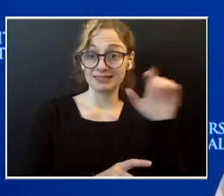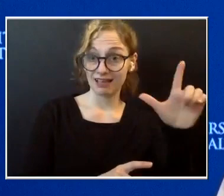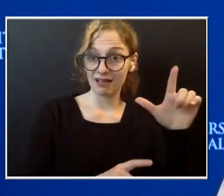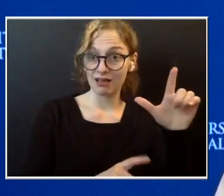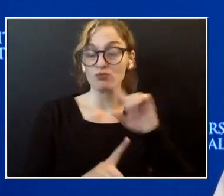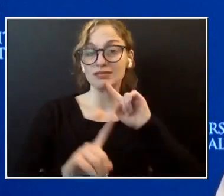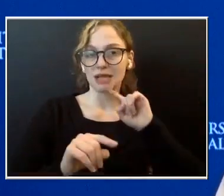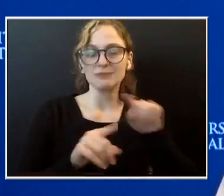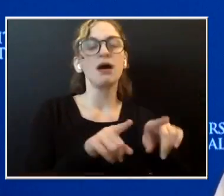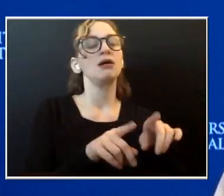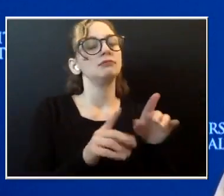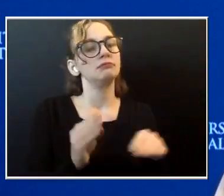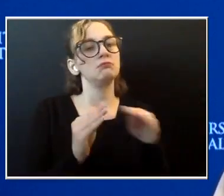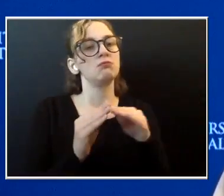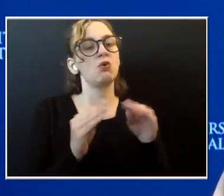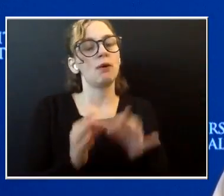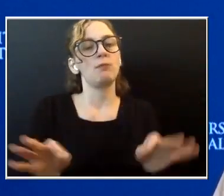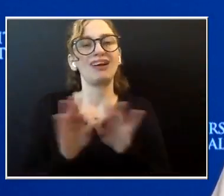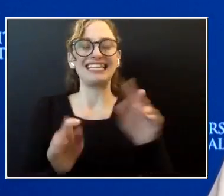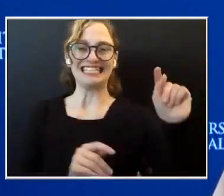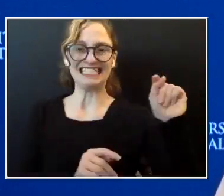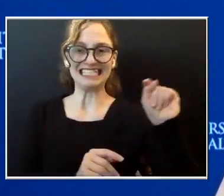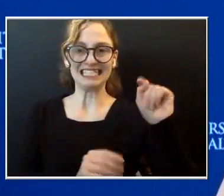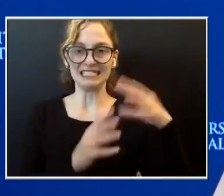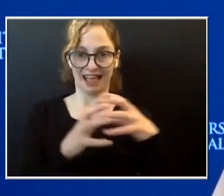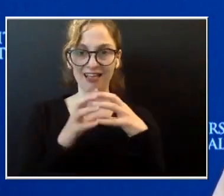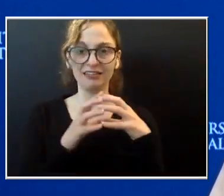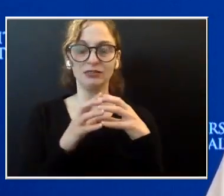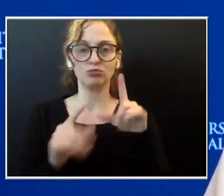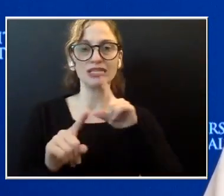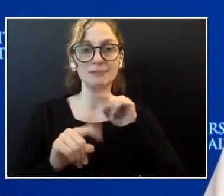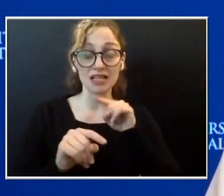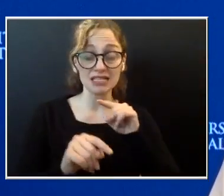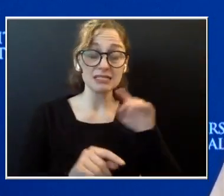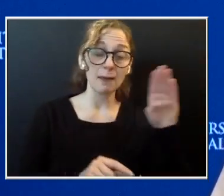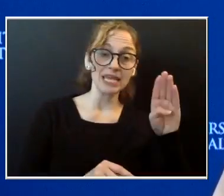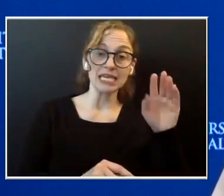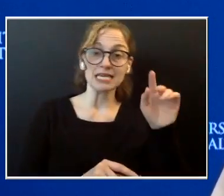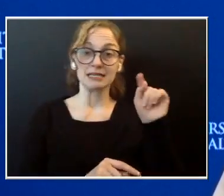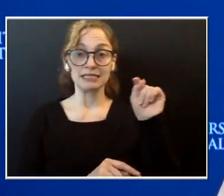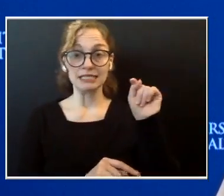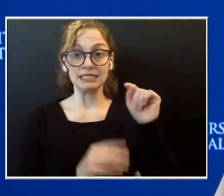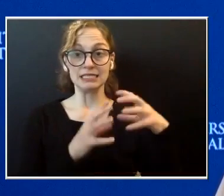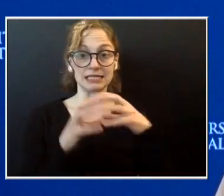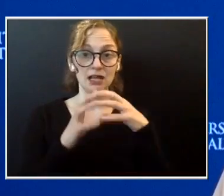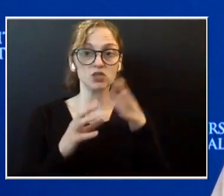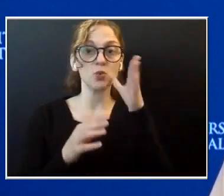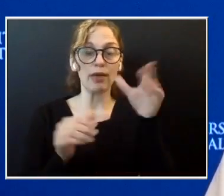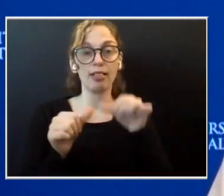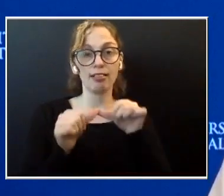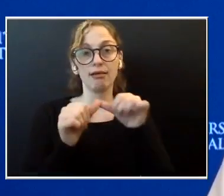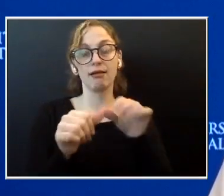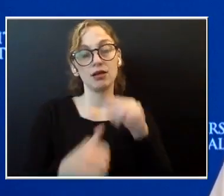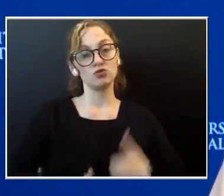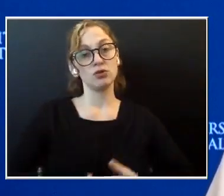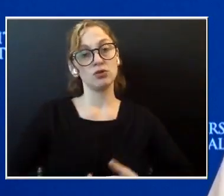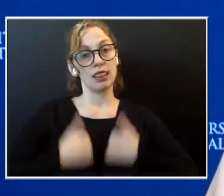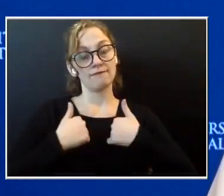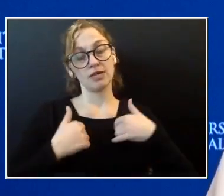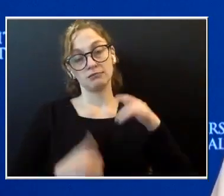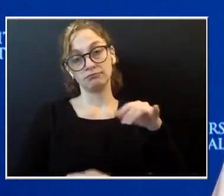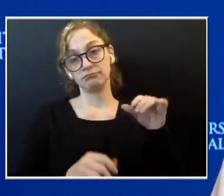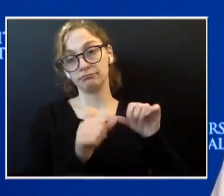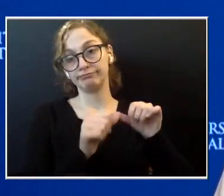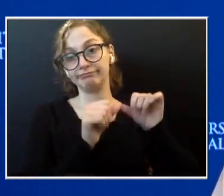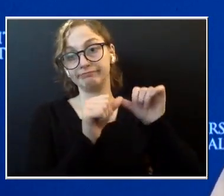responses, and those B cells and T cells will continue to live long-term and provide protection